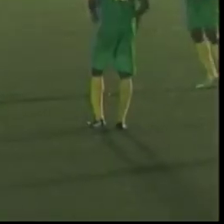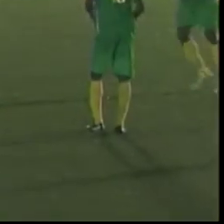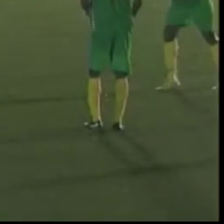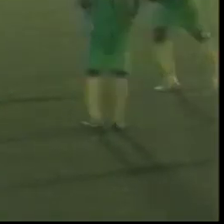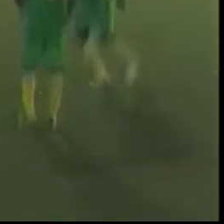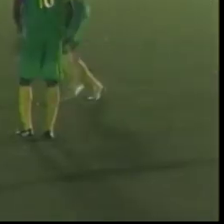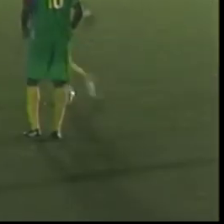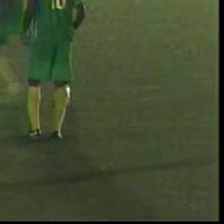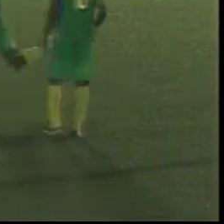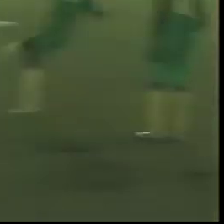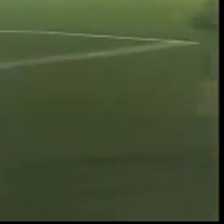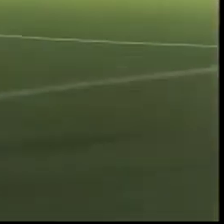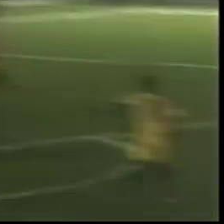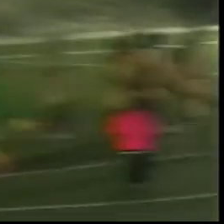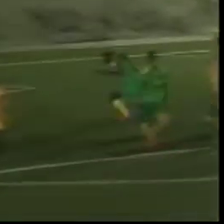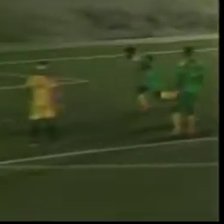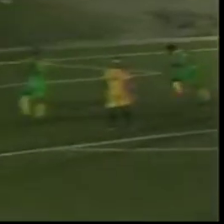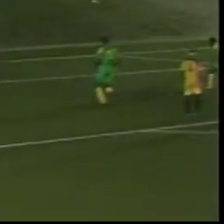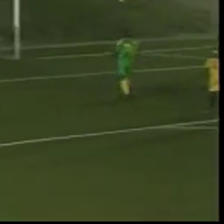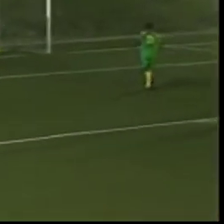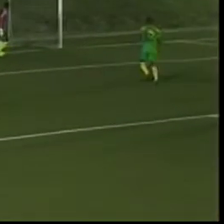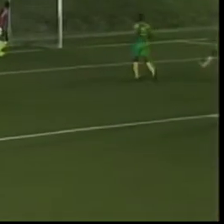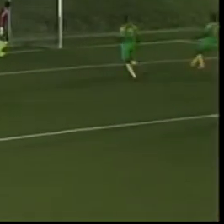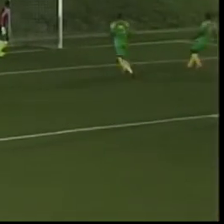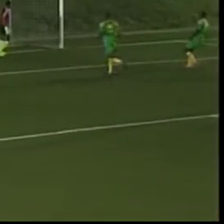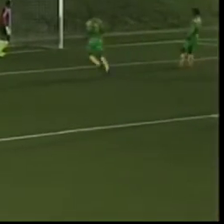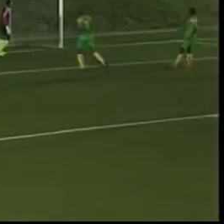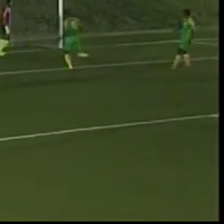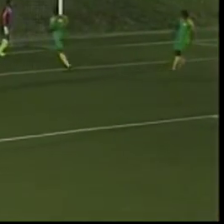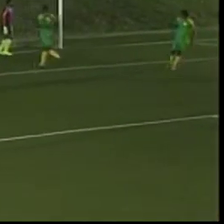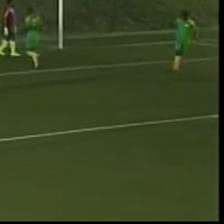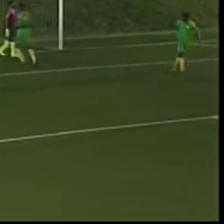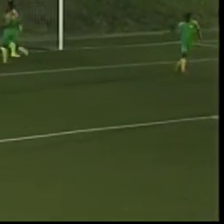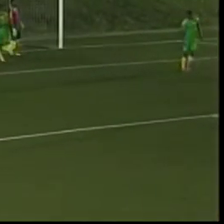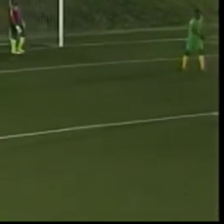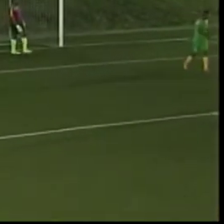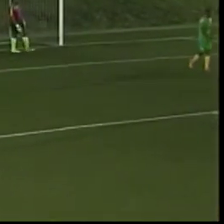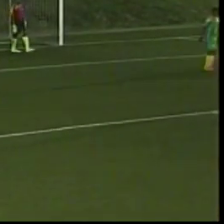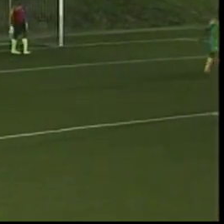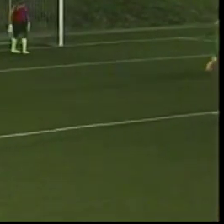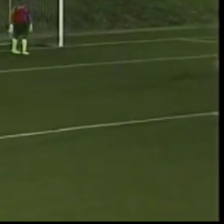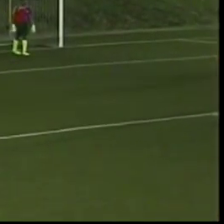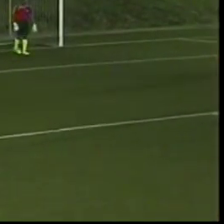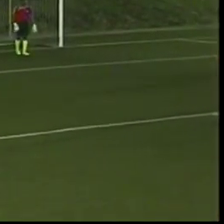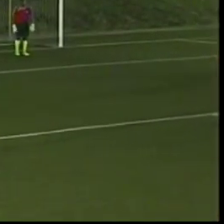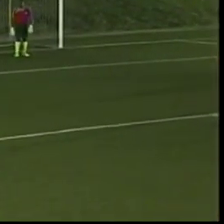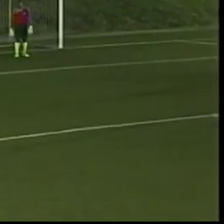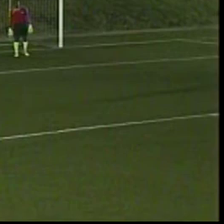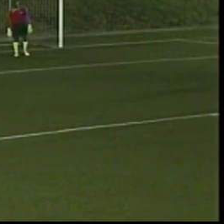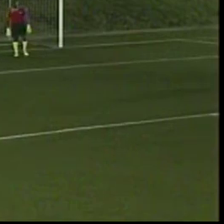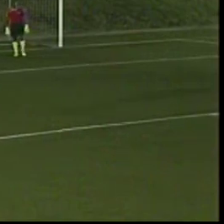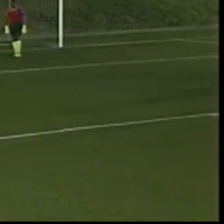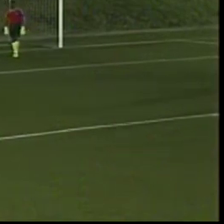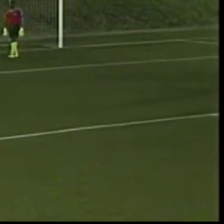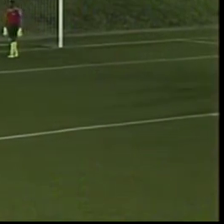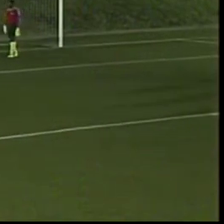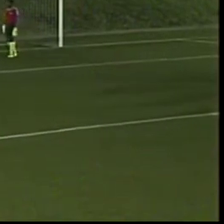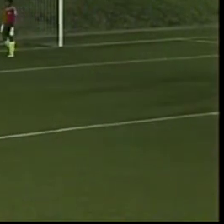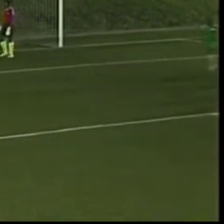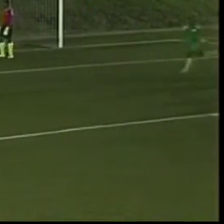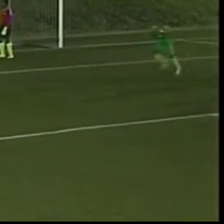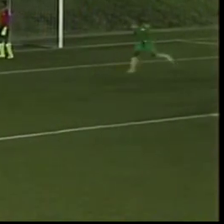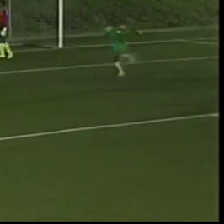The resulting direct free kick taken by Rashad Jilts finally fooled the UE custodian, leaving him flat-footed with little